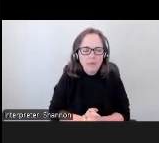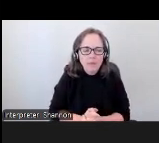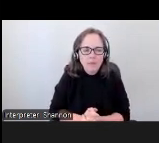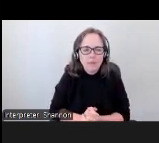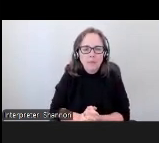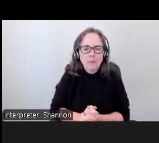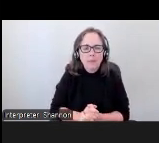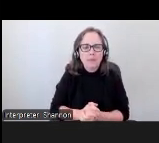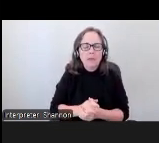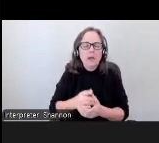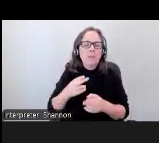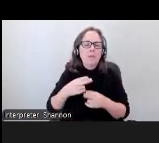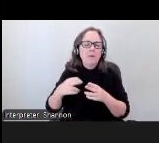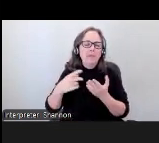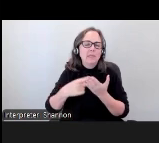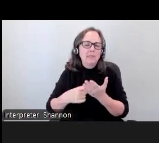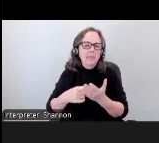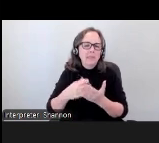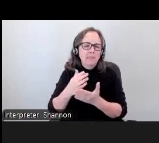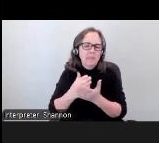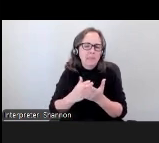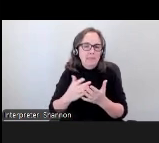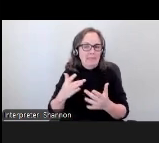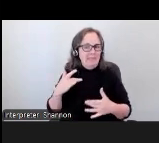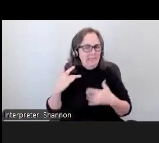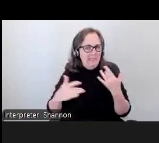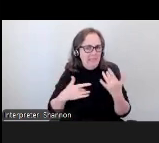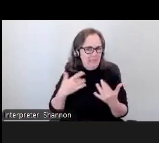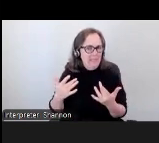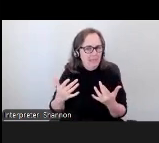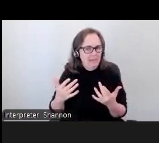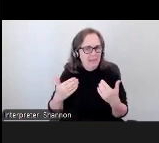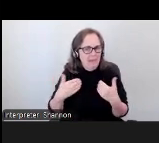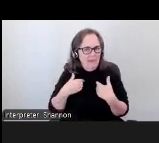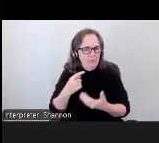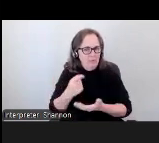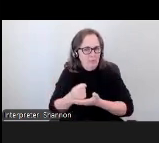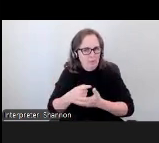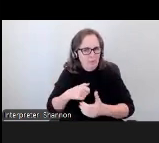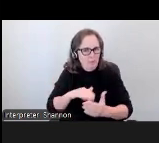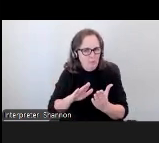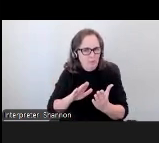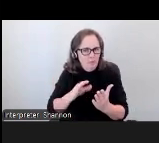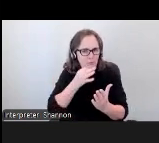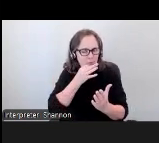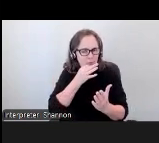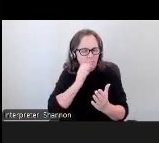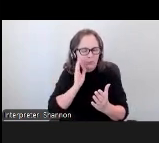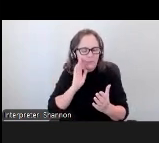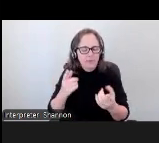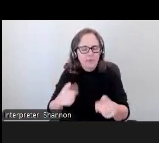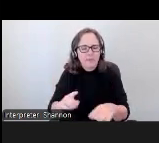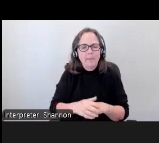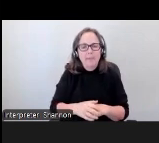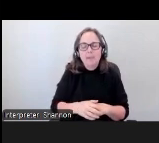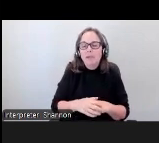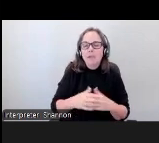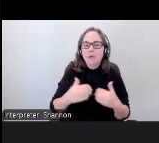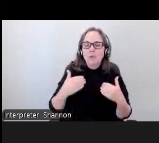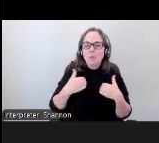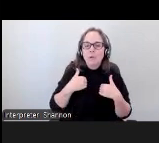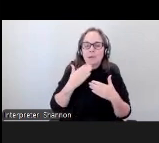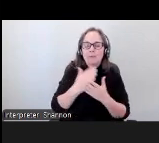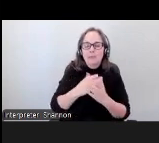I wanted to briefly mention some of the exciting treatment modalities that are on the horizon. So now we do have some